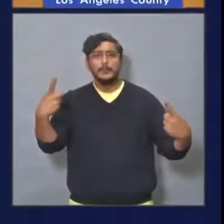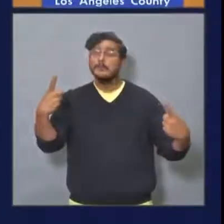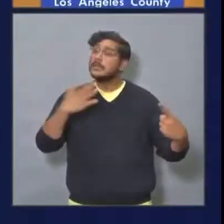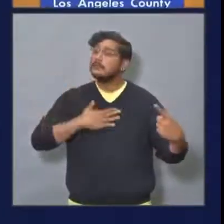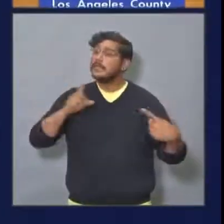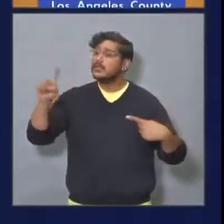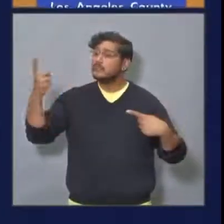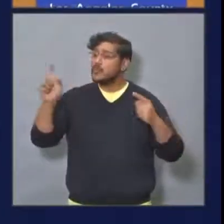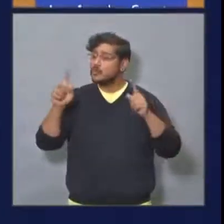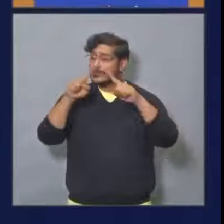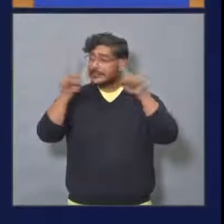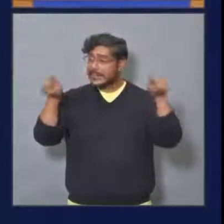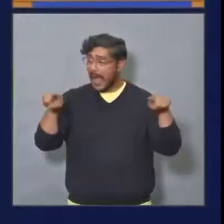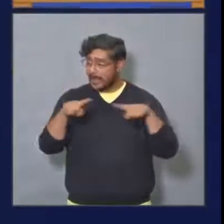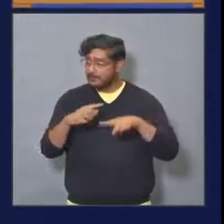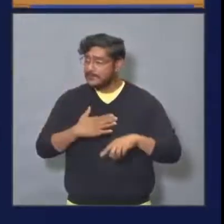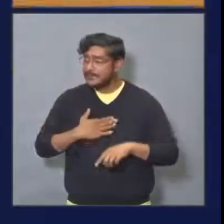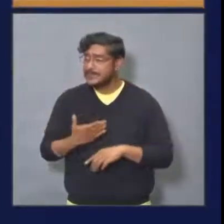first slide.